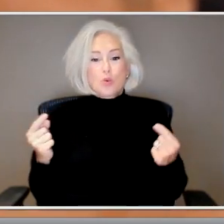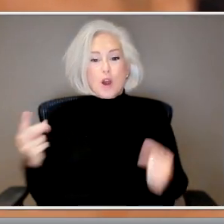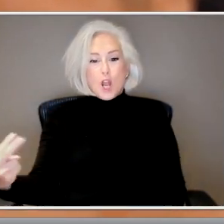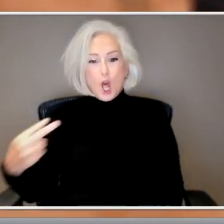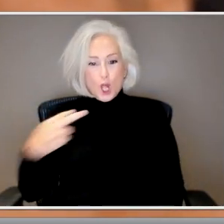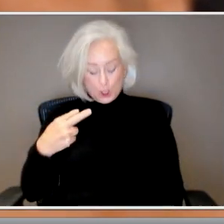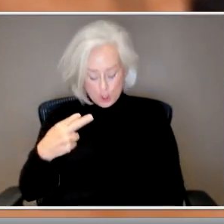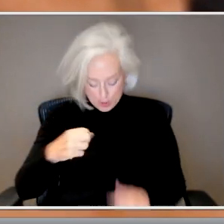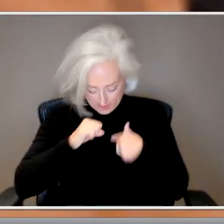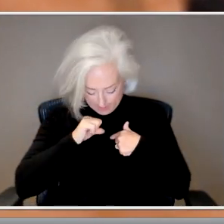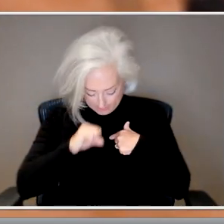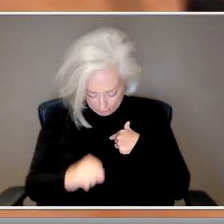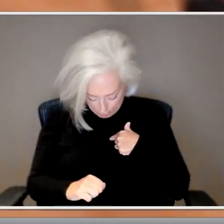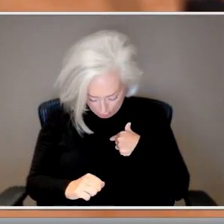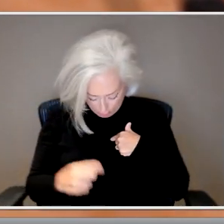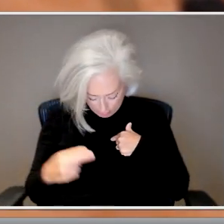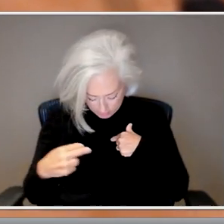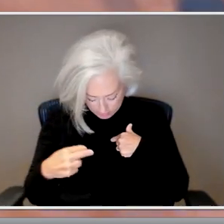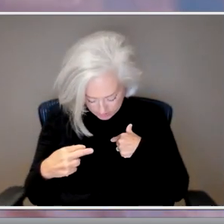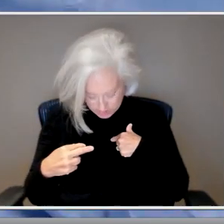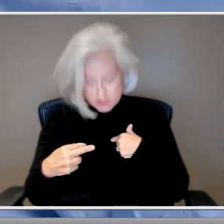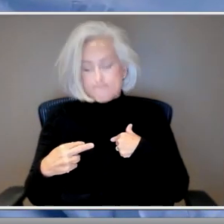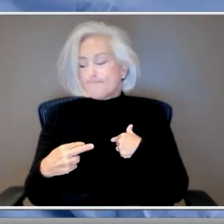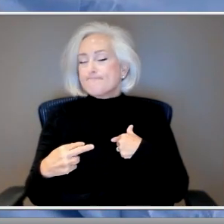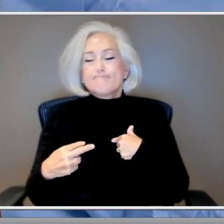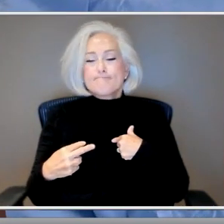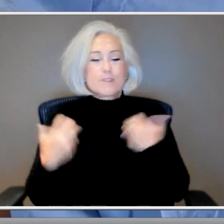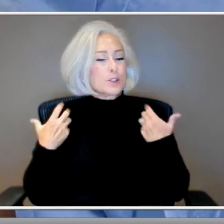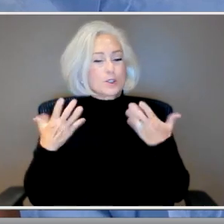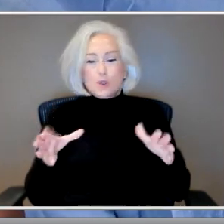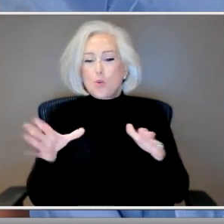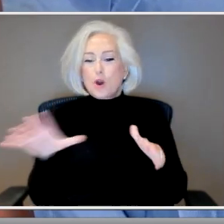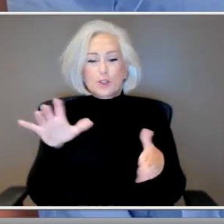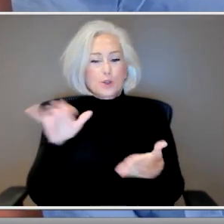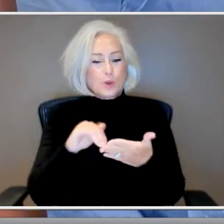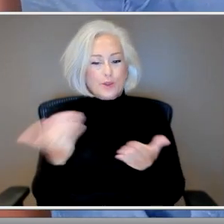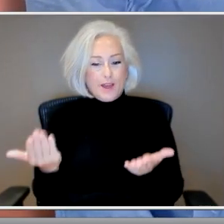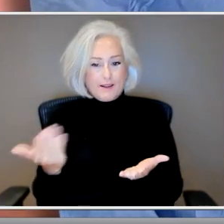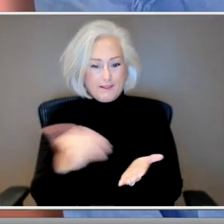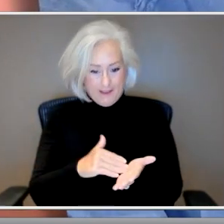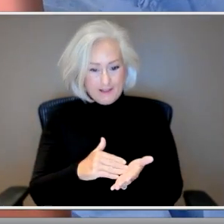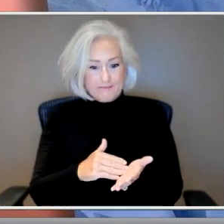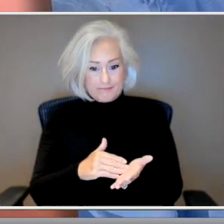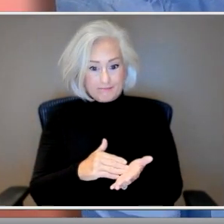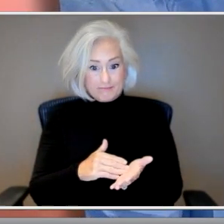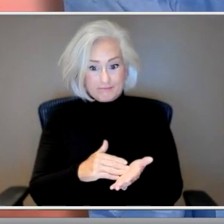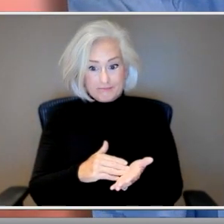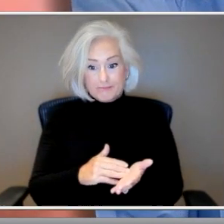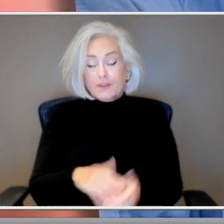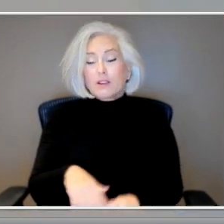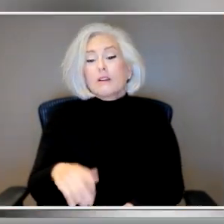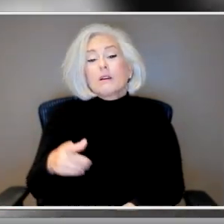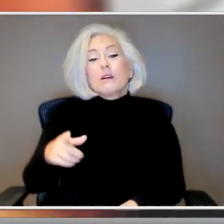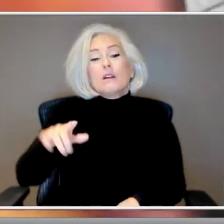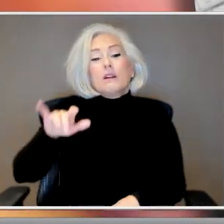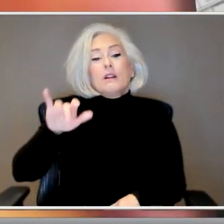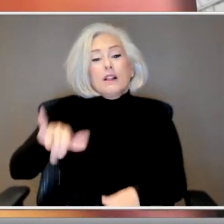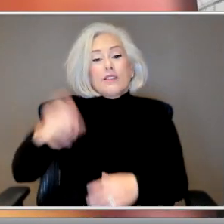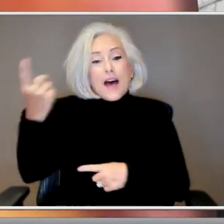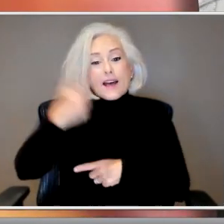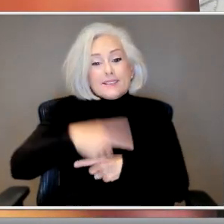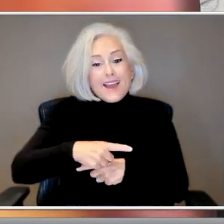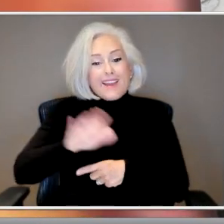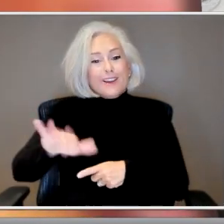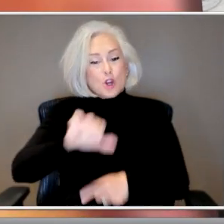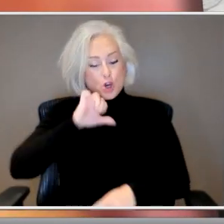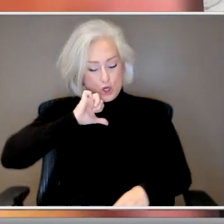again. So I've never had a puff since that day. For Vicki, that day was her surgery day, during which doctors performed